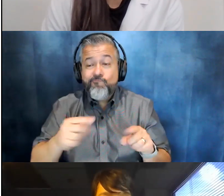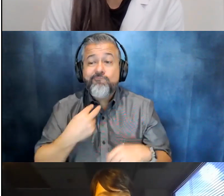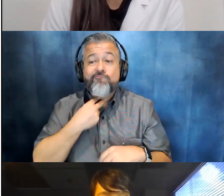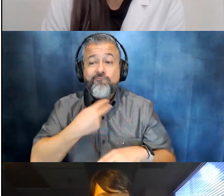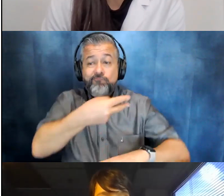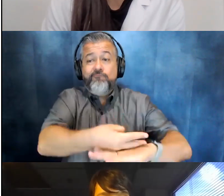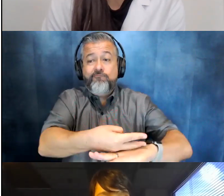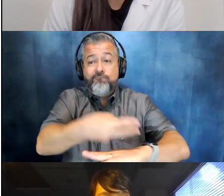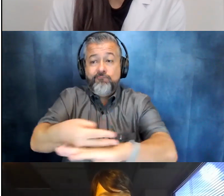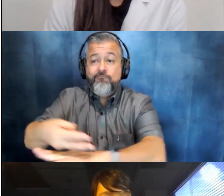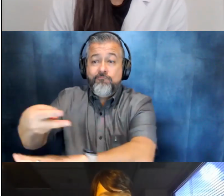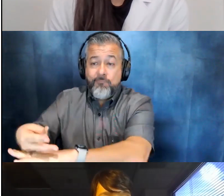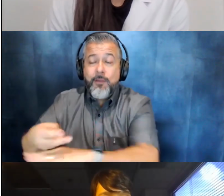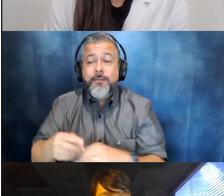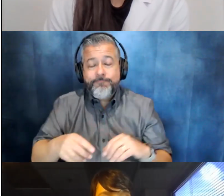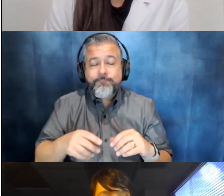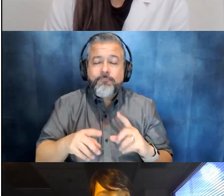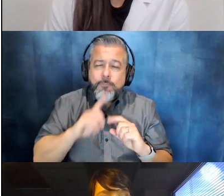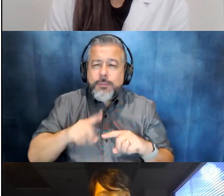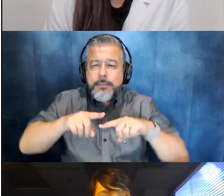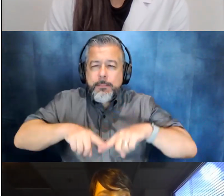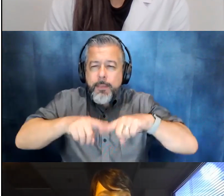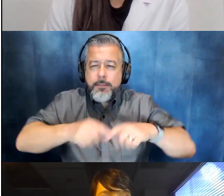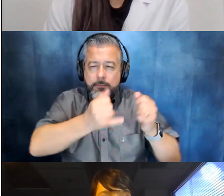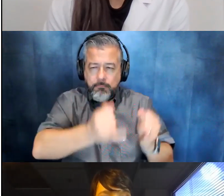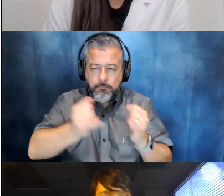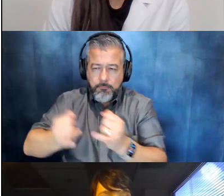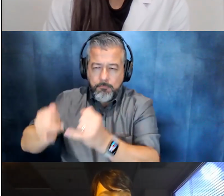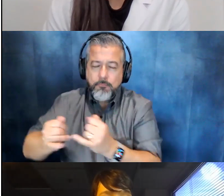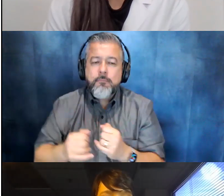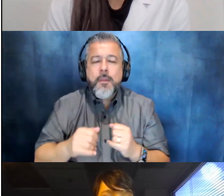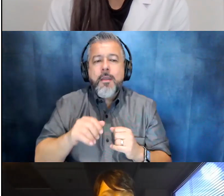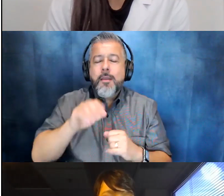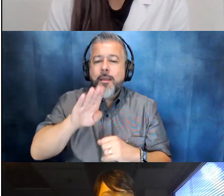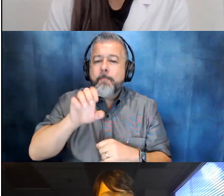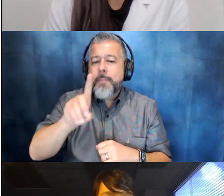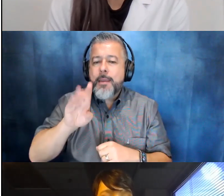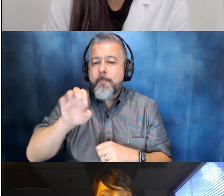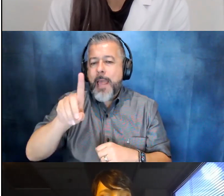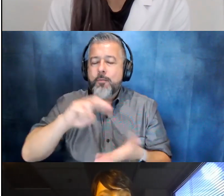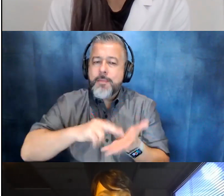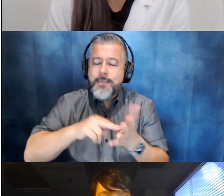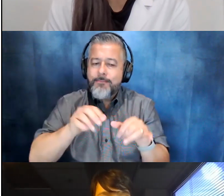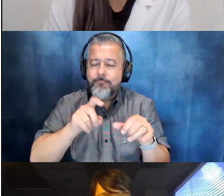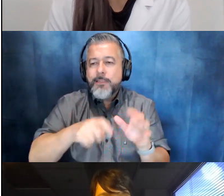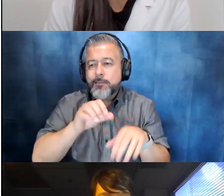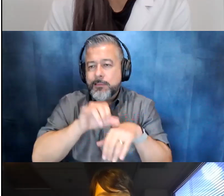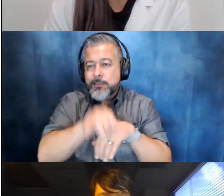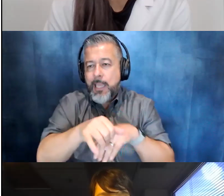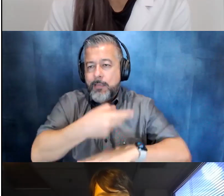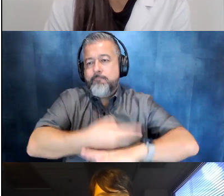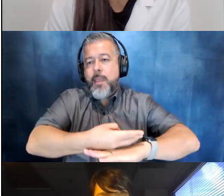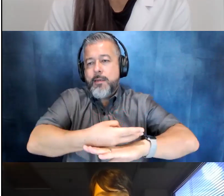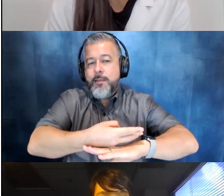are completely bedbound. You know, bedbound patients can sometimes be transferred